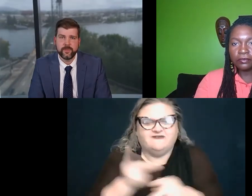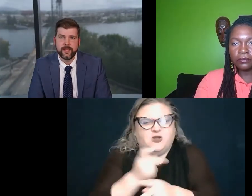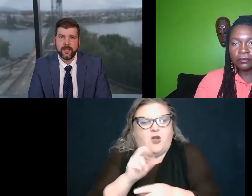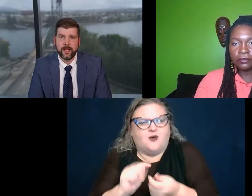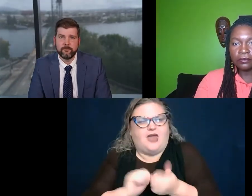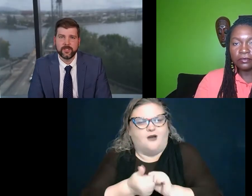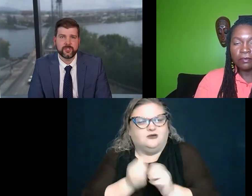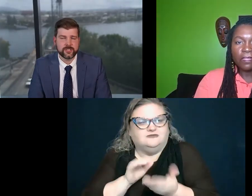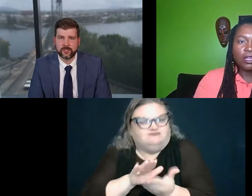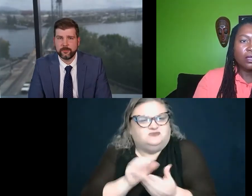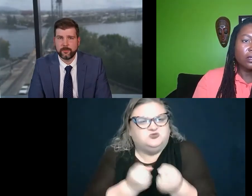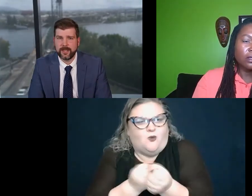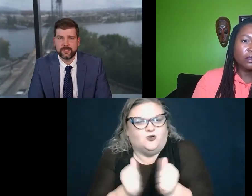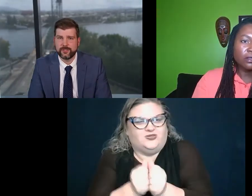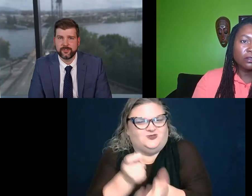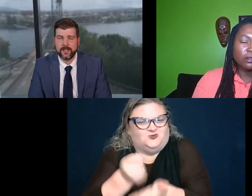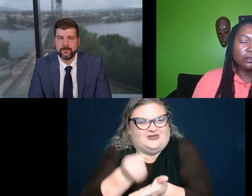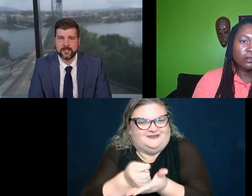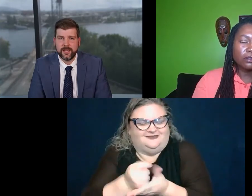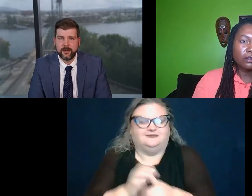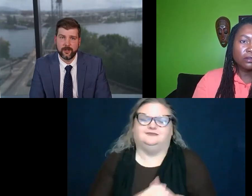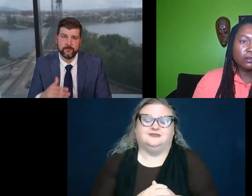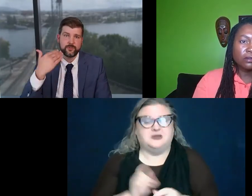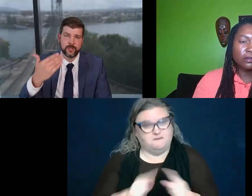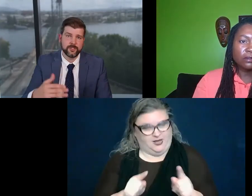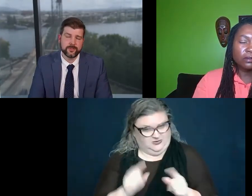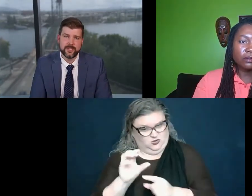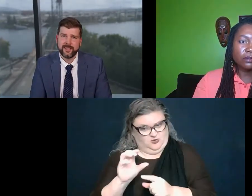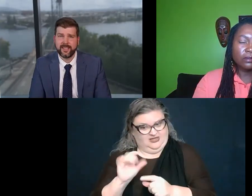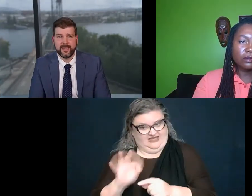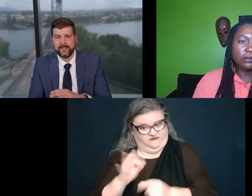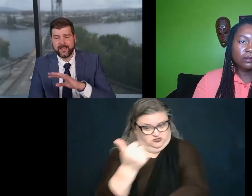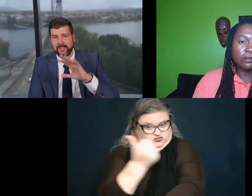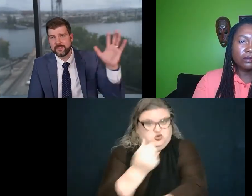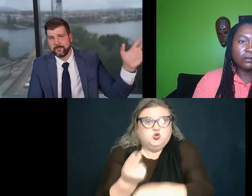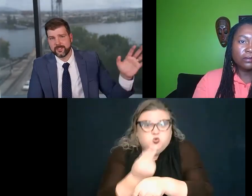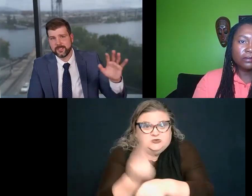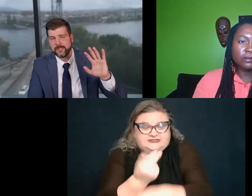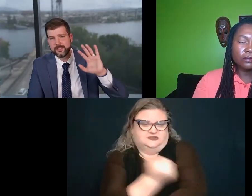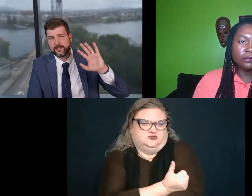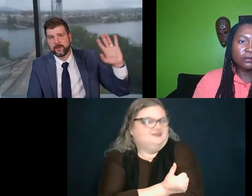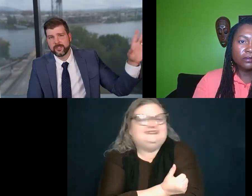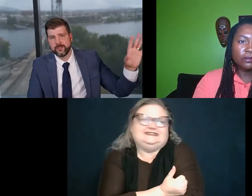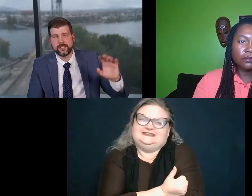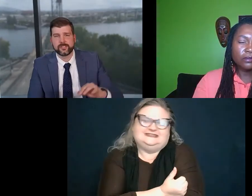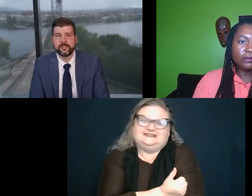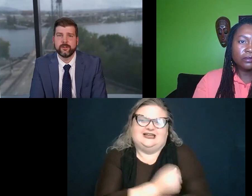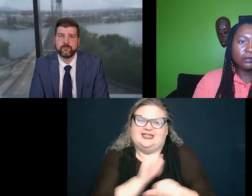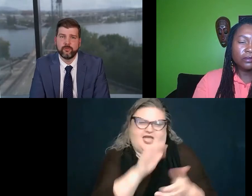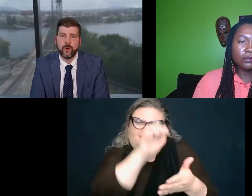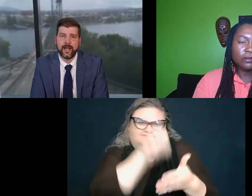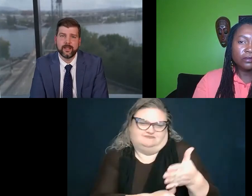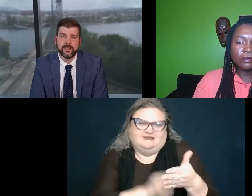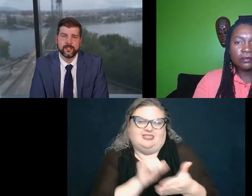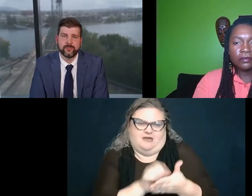treatment. But just the criminal prosecution of crimes or of drug use, and not even to mention the racial history